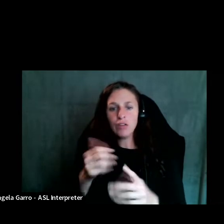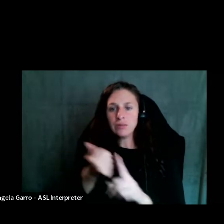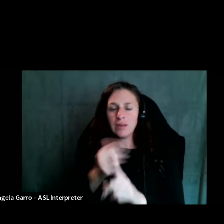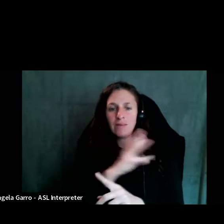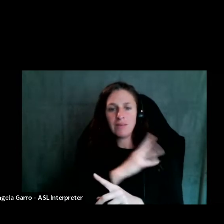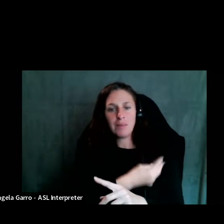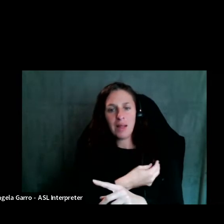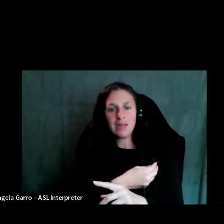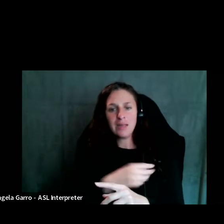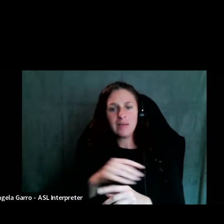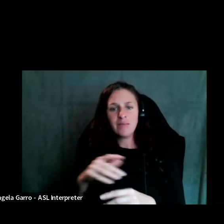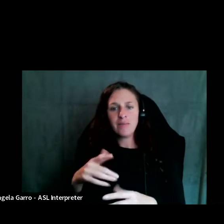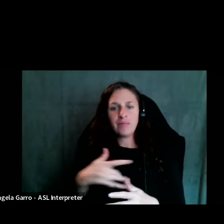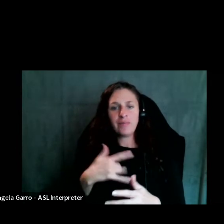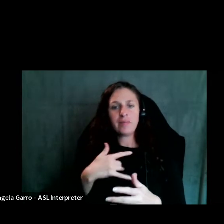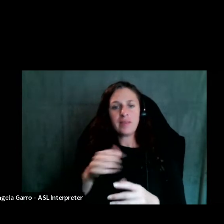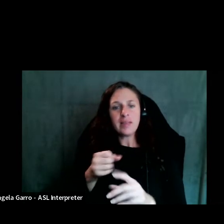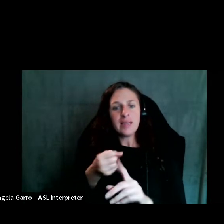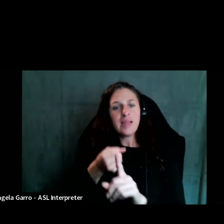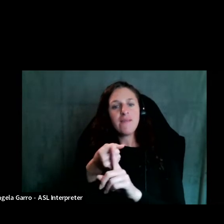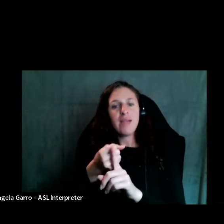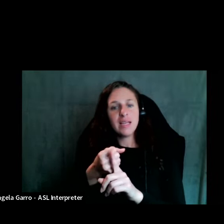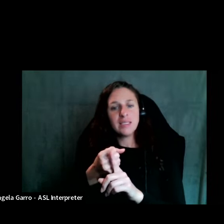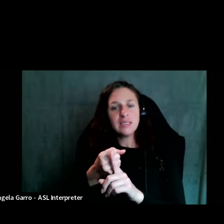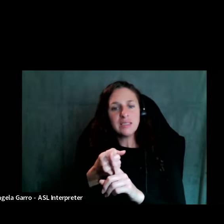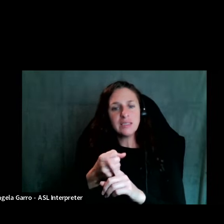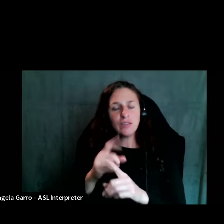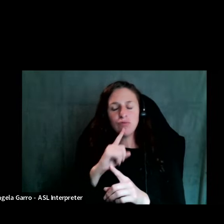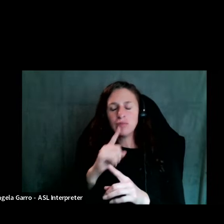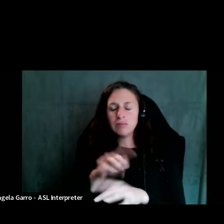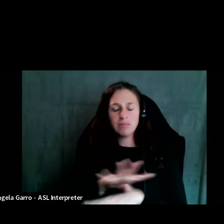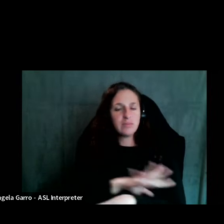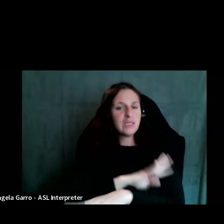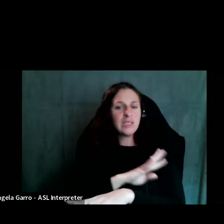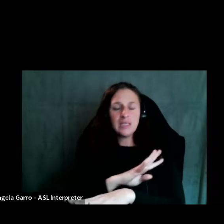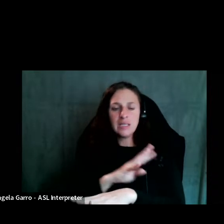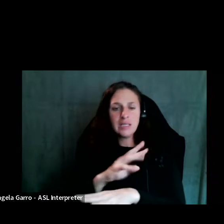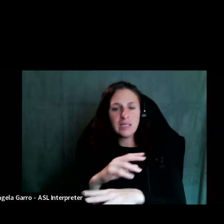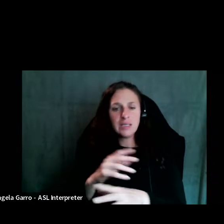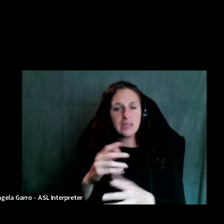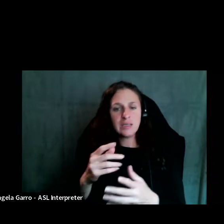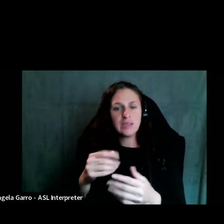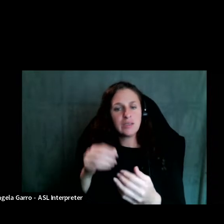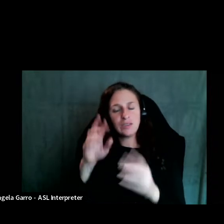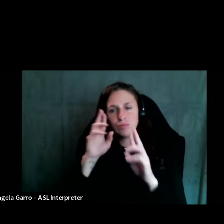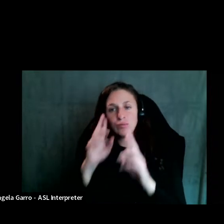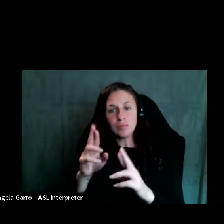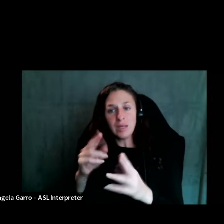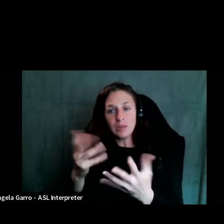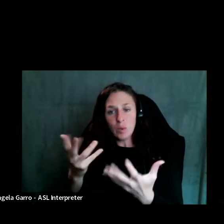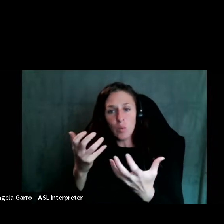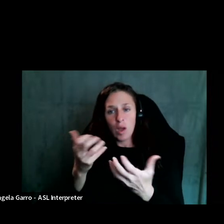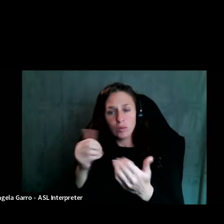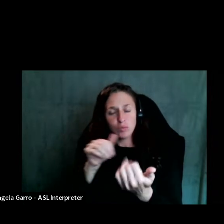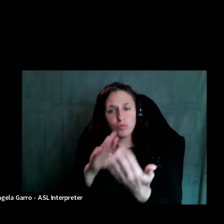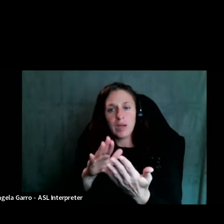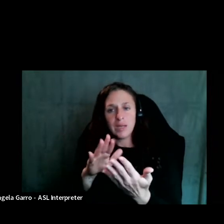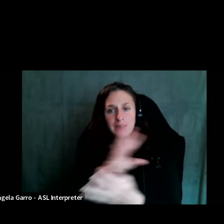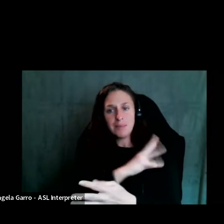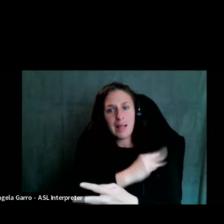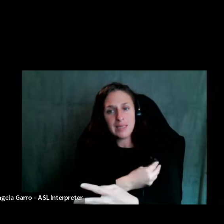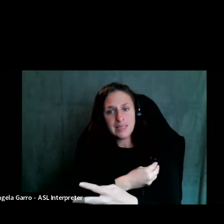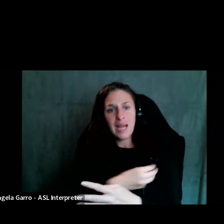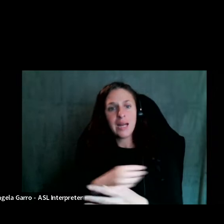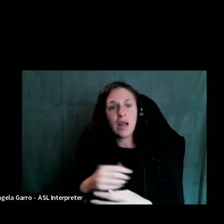all teachers with respect to wanting to address Palestine. All students deserve